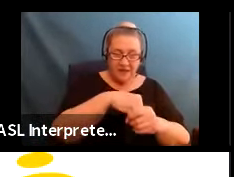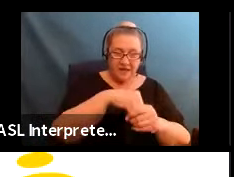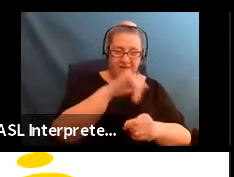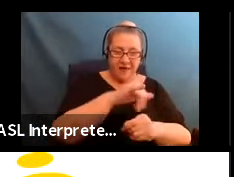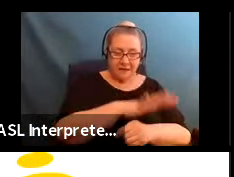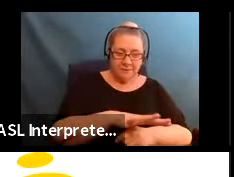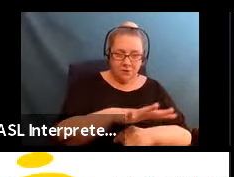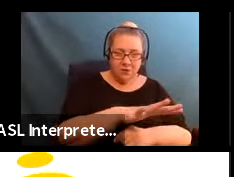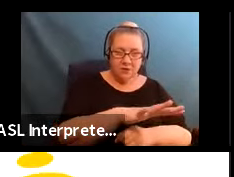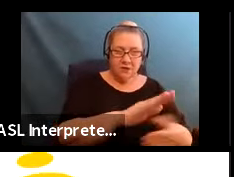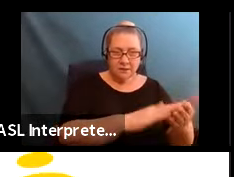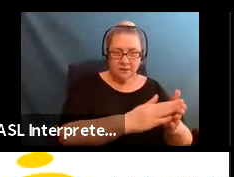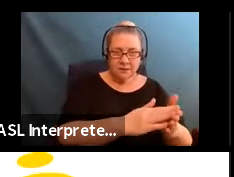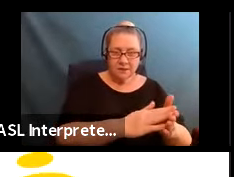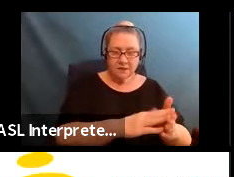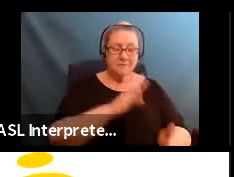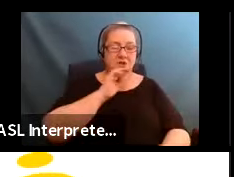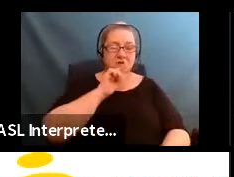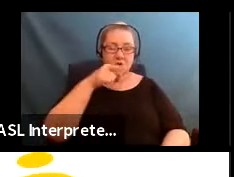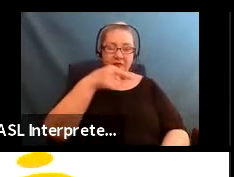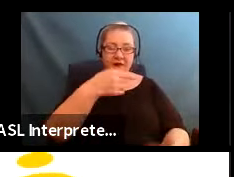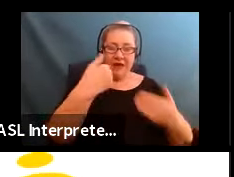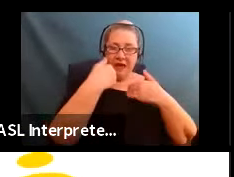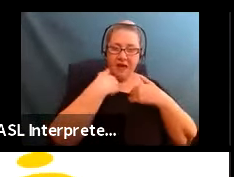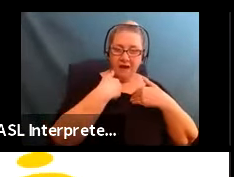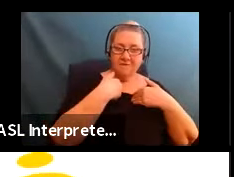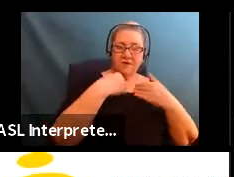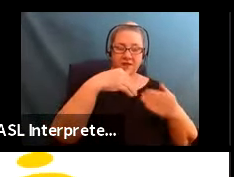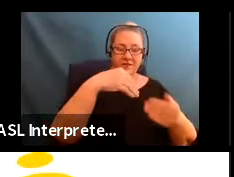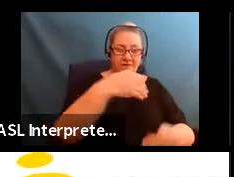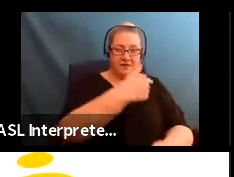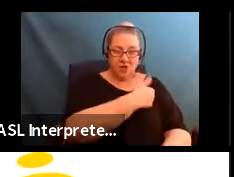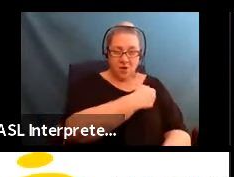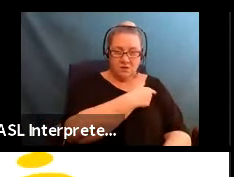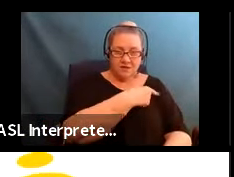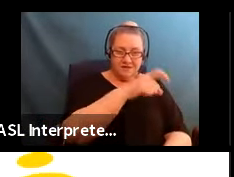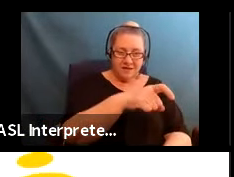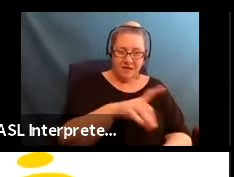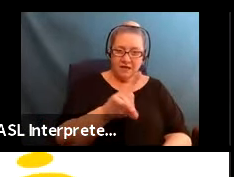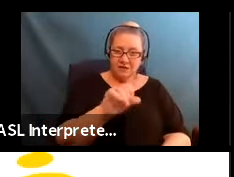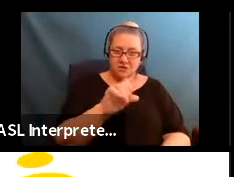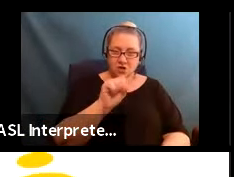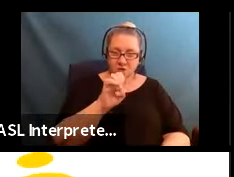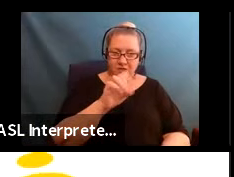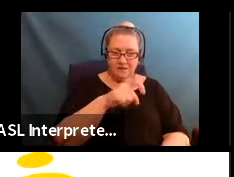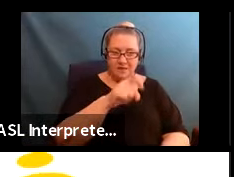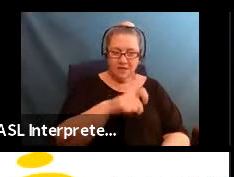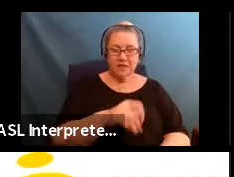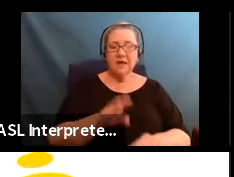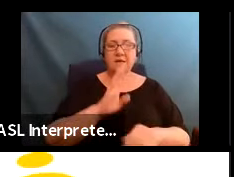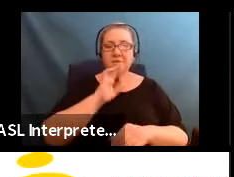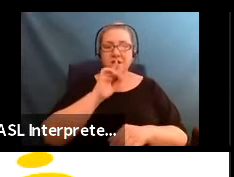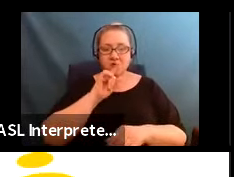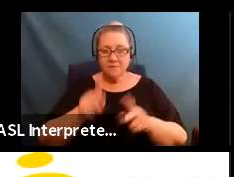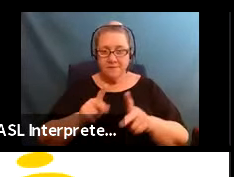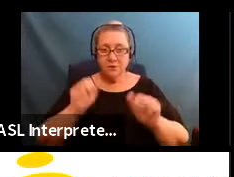sure that they have the doses that they need to reach those communities. And then we need to make sure that there's access to that. So you'll see some